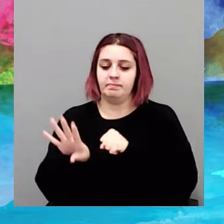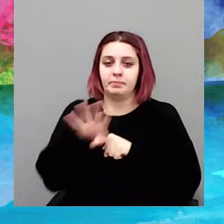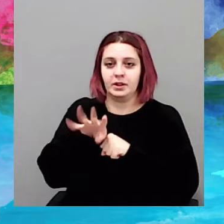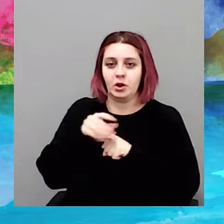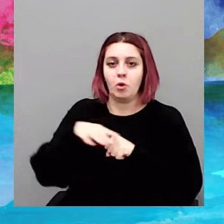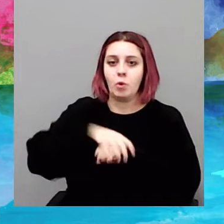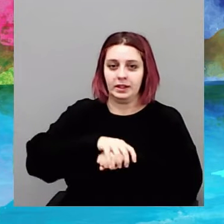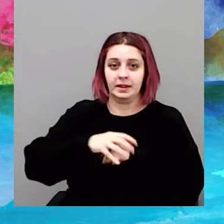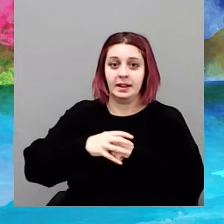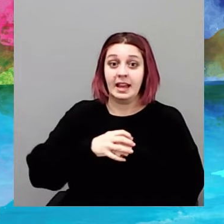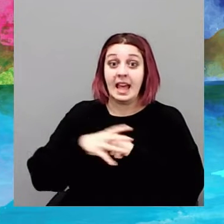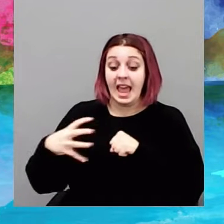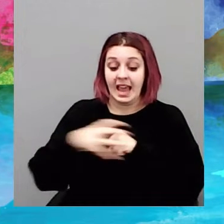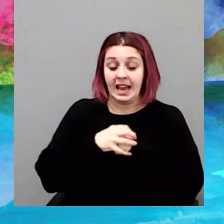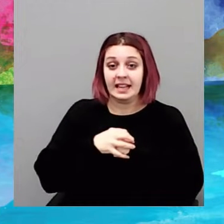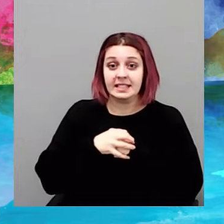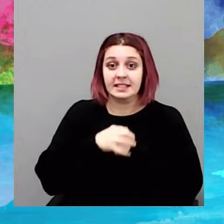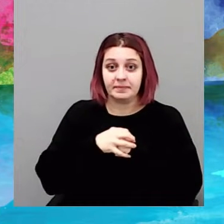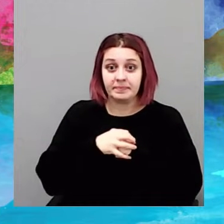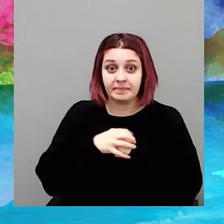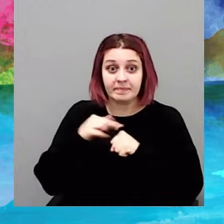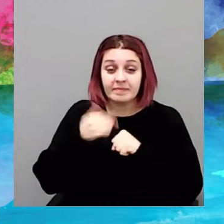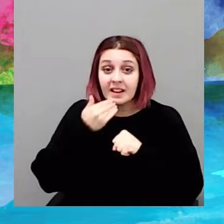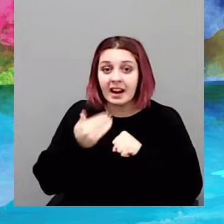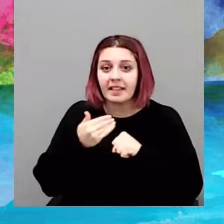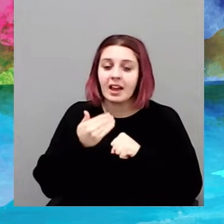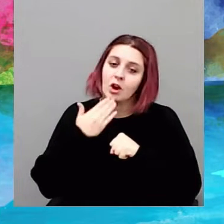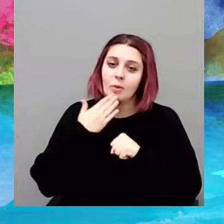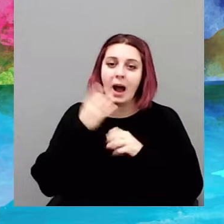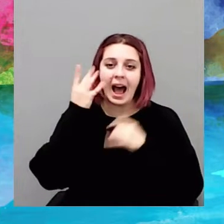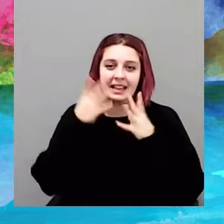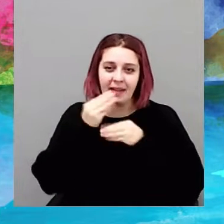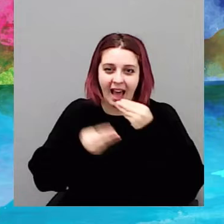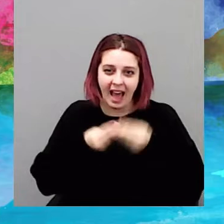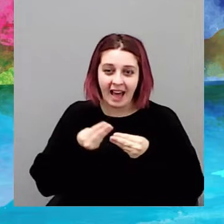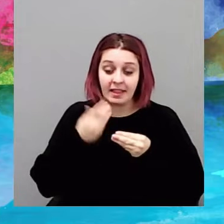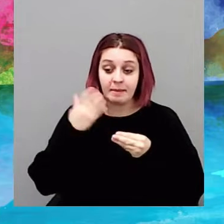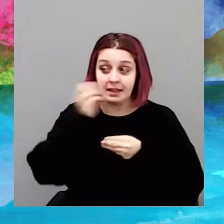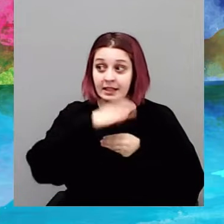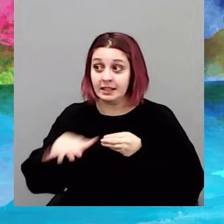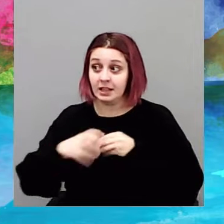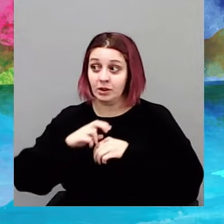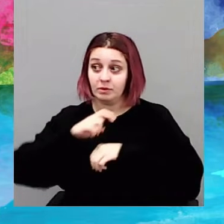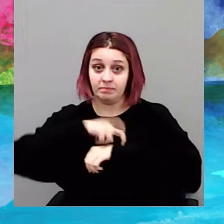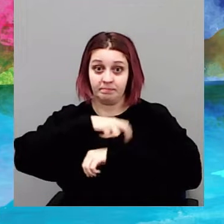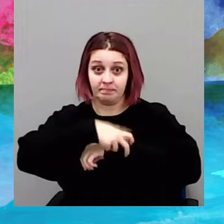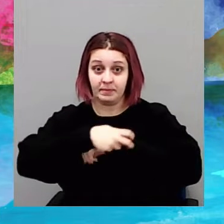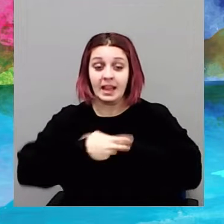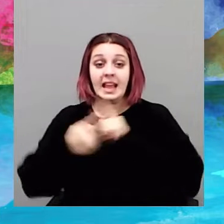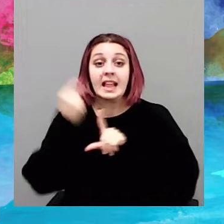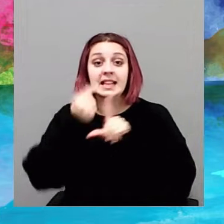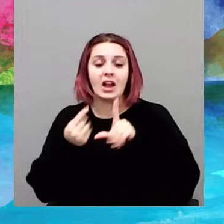that we've manufactured. And that gadget, it does helps the child carry out that